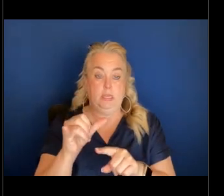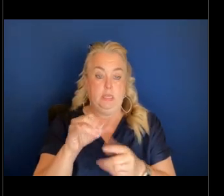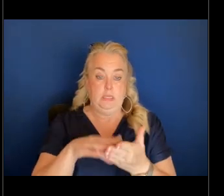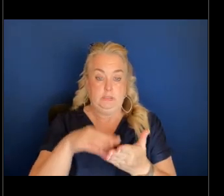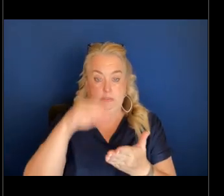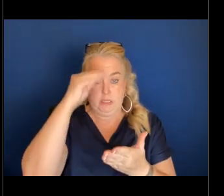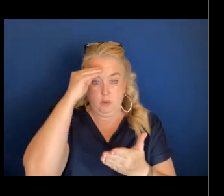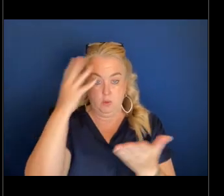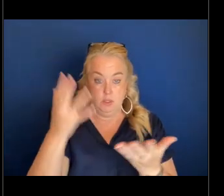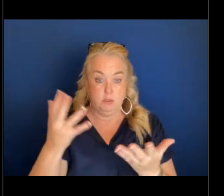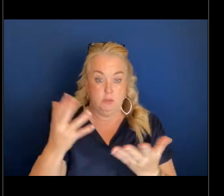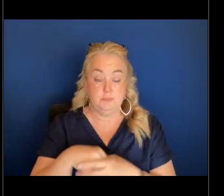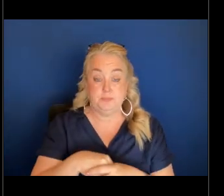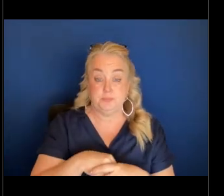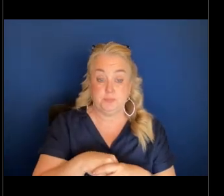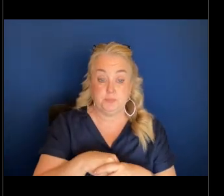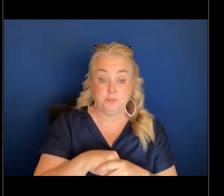takeaways.